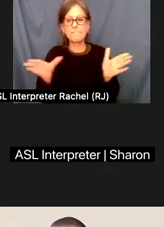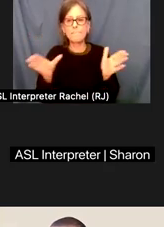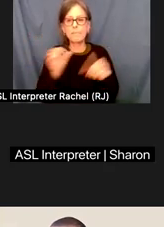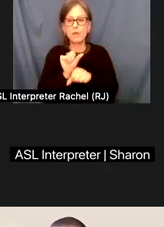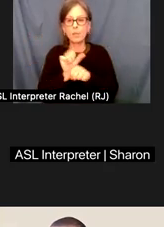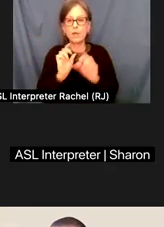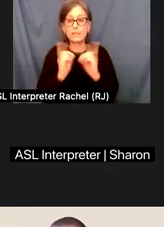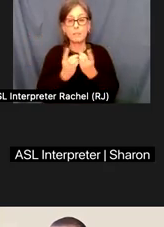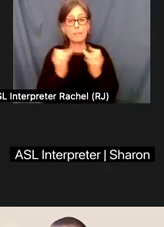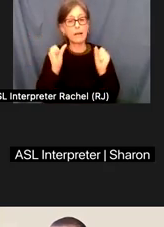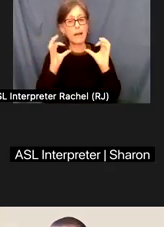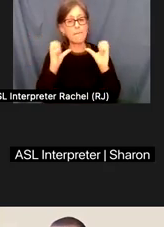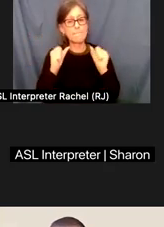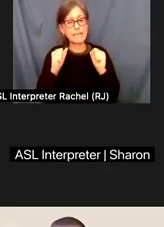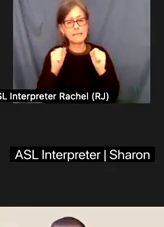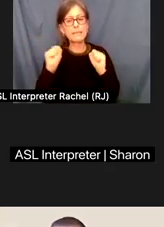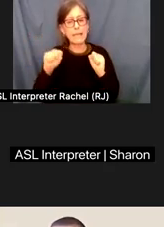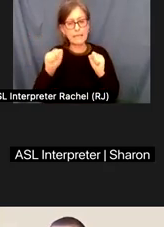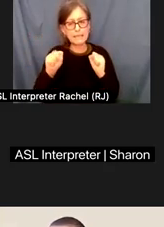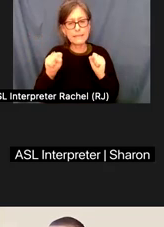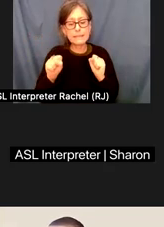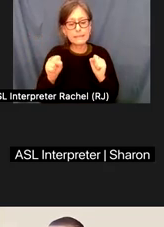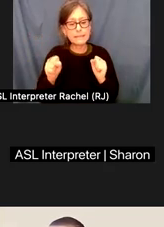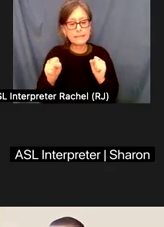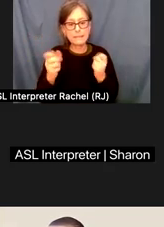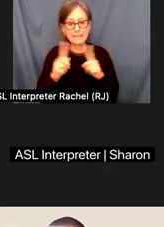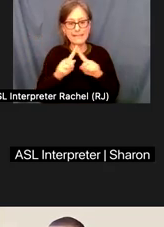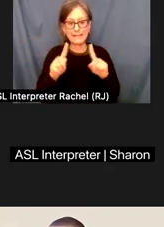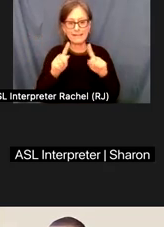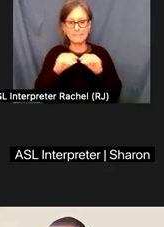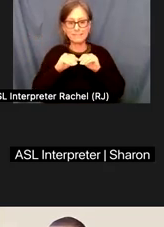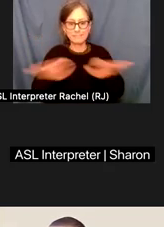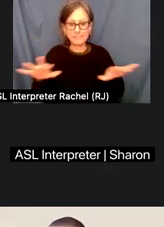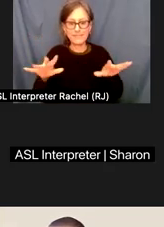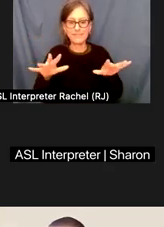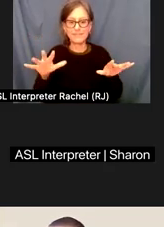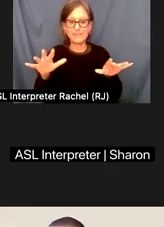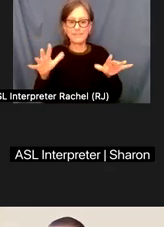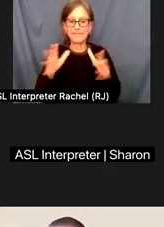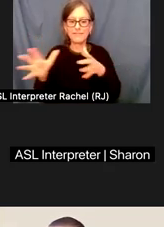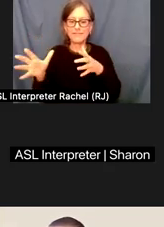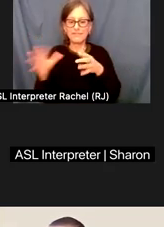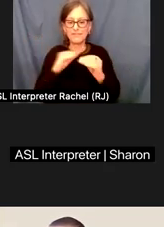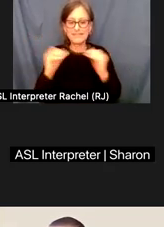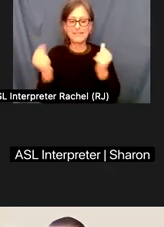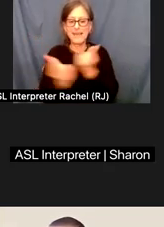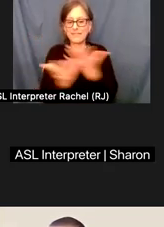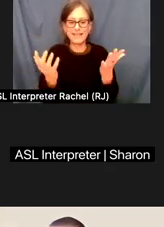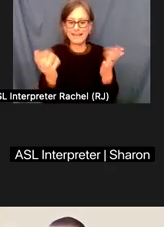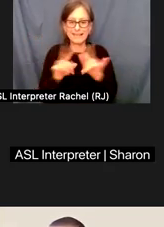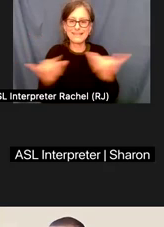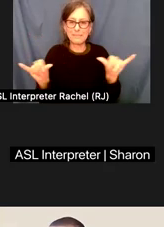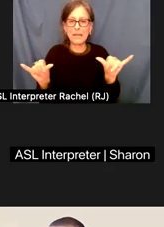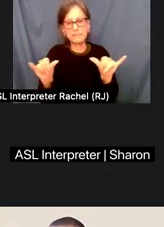department, as amazing as they are, can't quite keep up with that. So something else just to be prepared